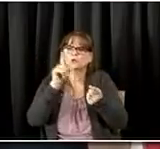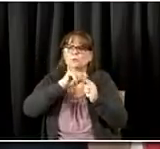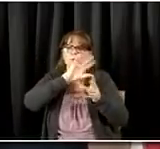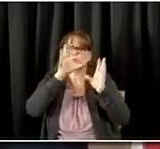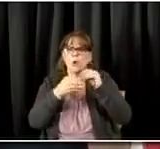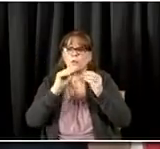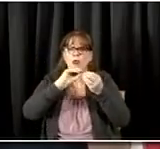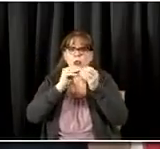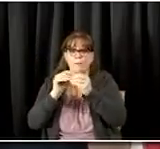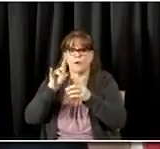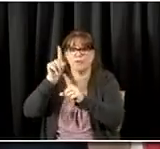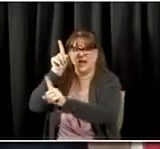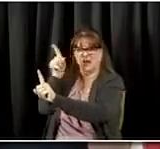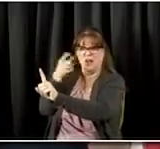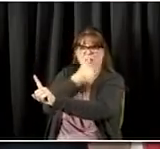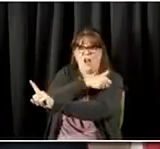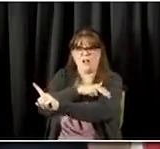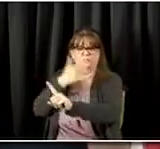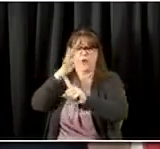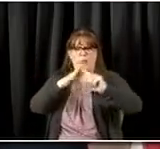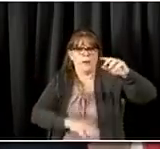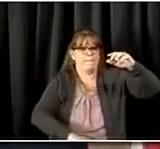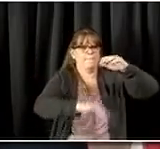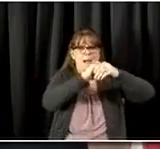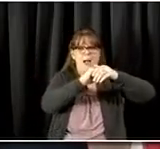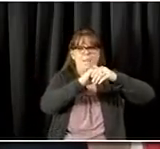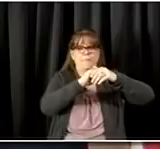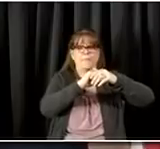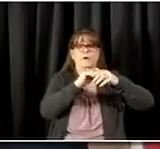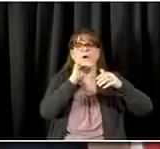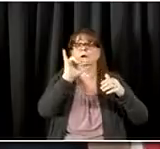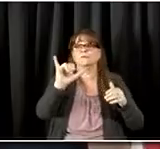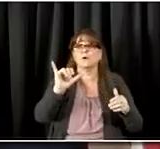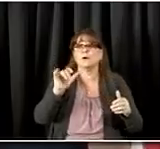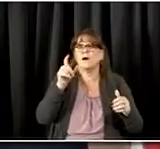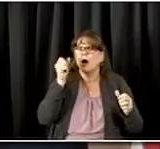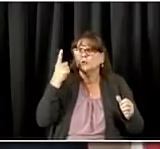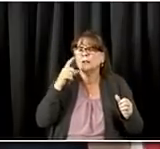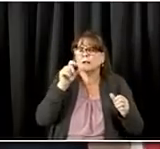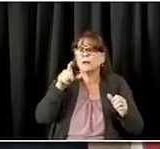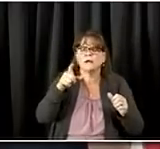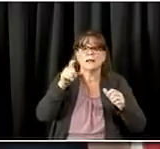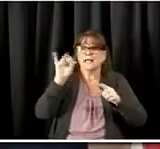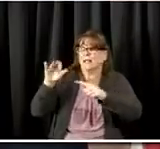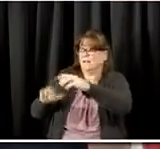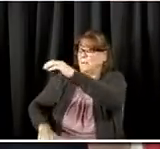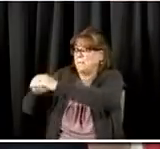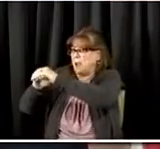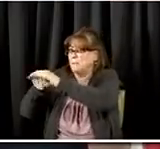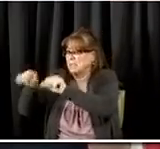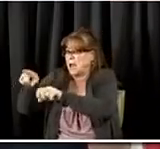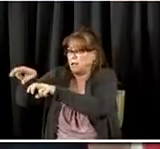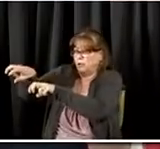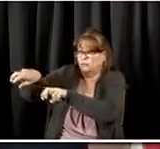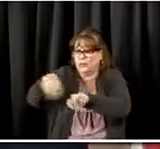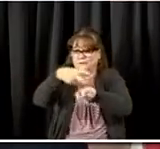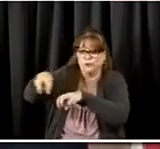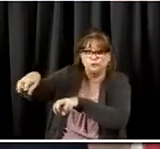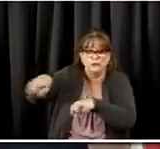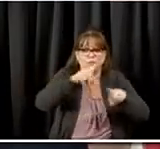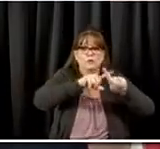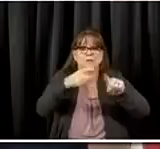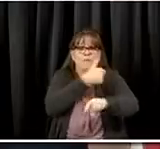capacity and what that means. I understand you have the ability to transfer Yes. patients from one hospital to another. And